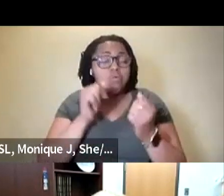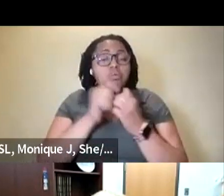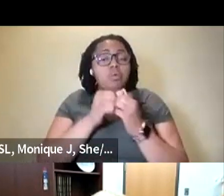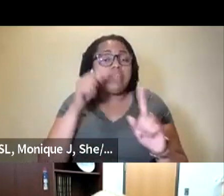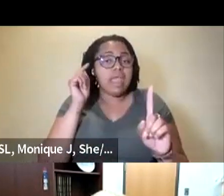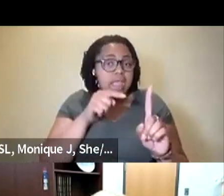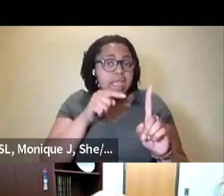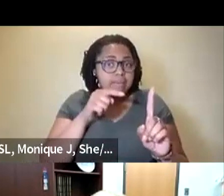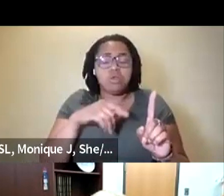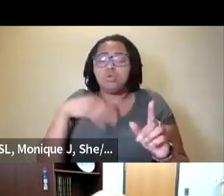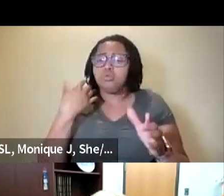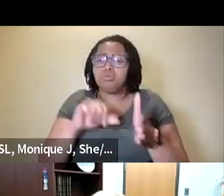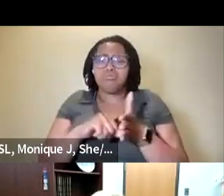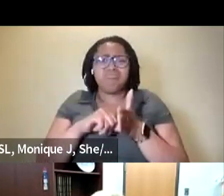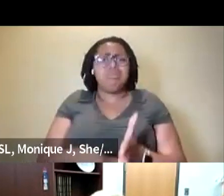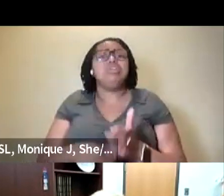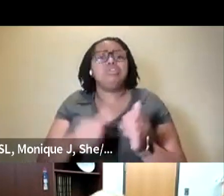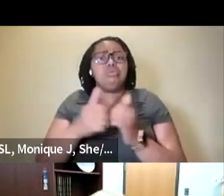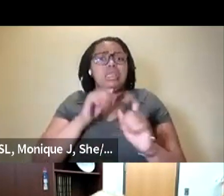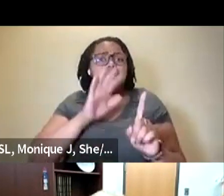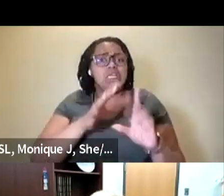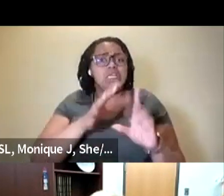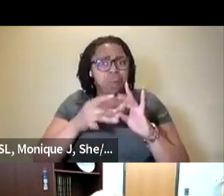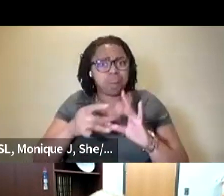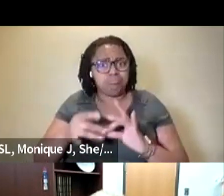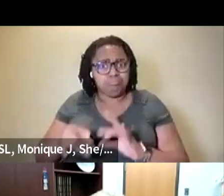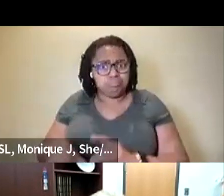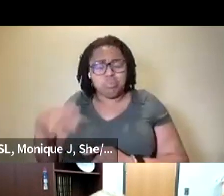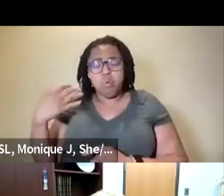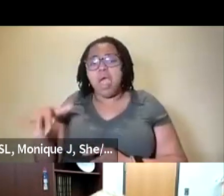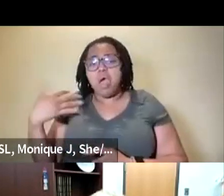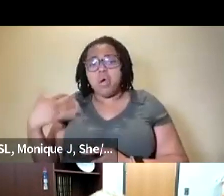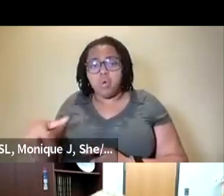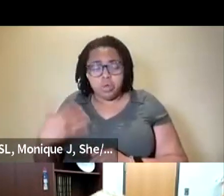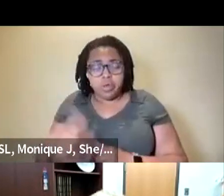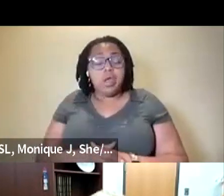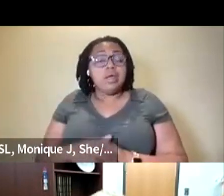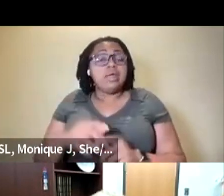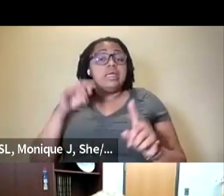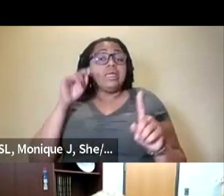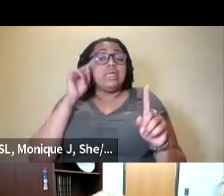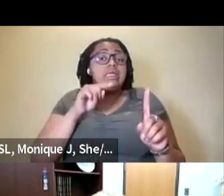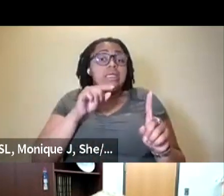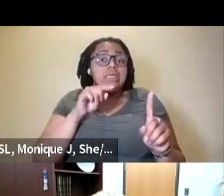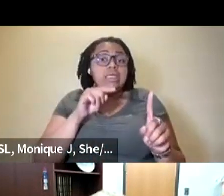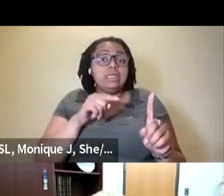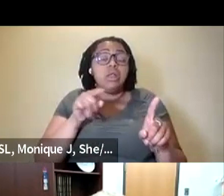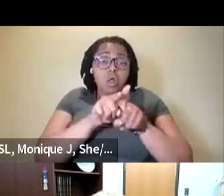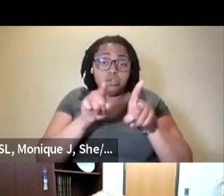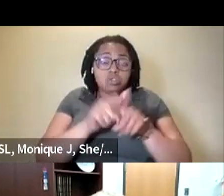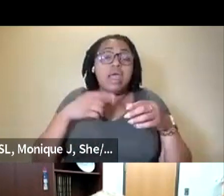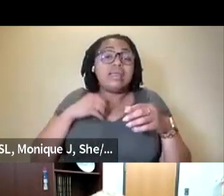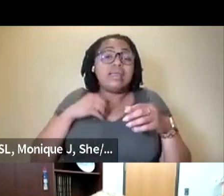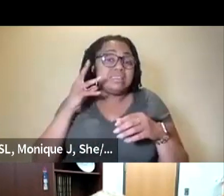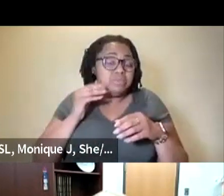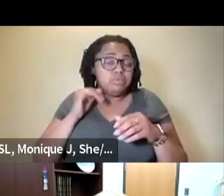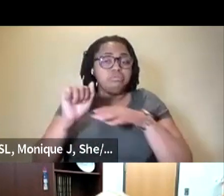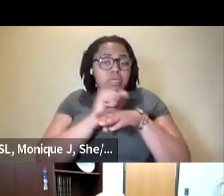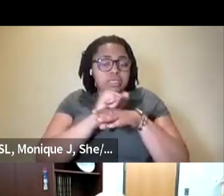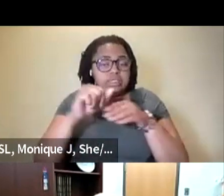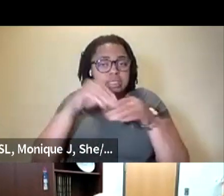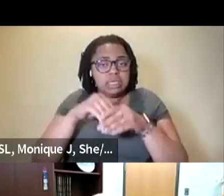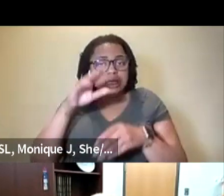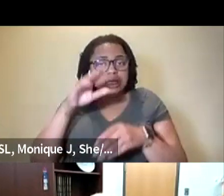was impressed with some of the things that he said. He not only has experience practicing in the legal field, but